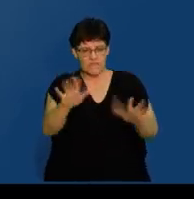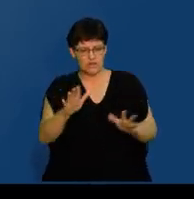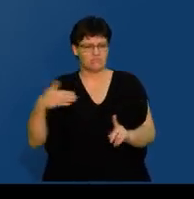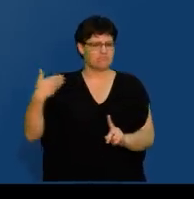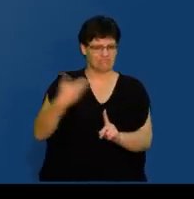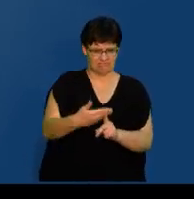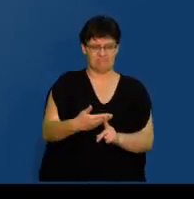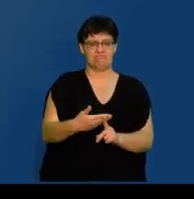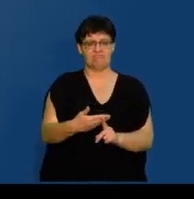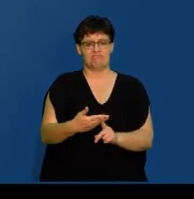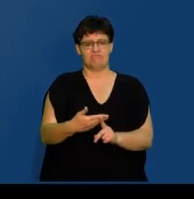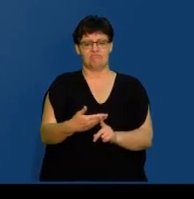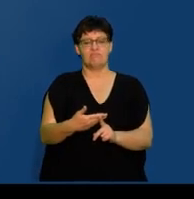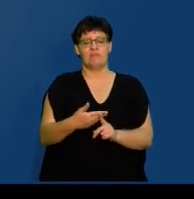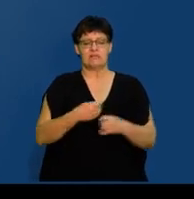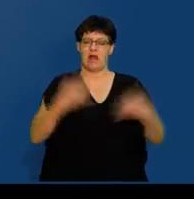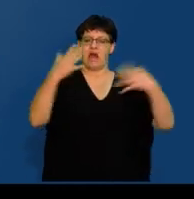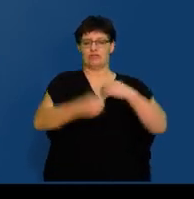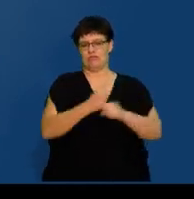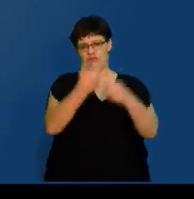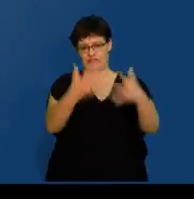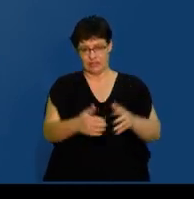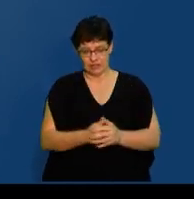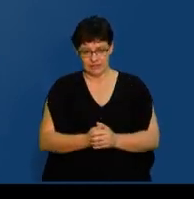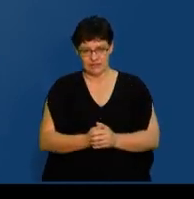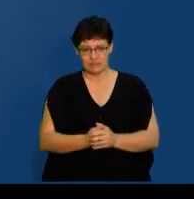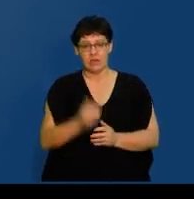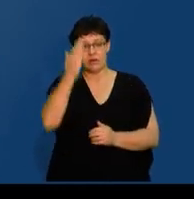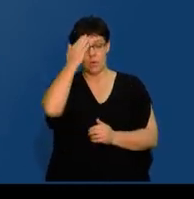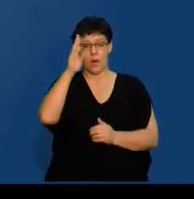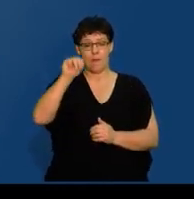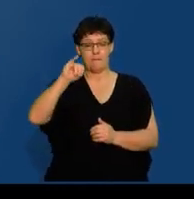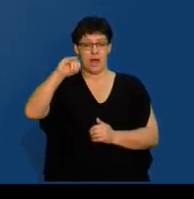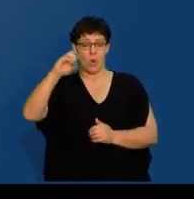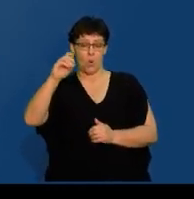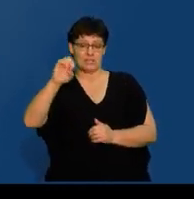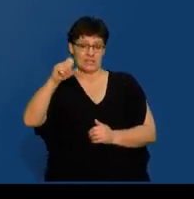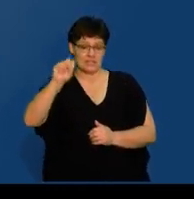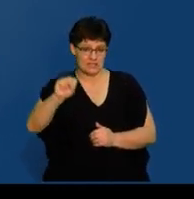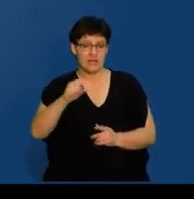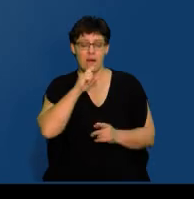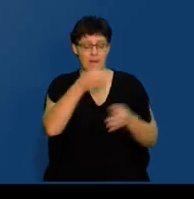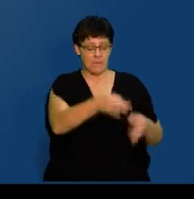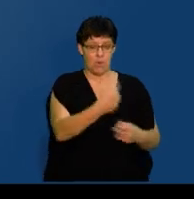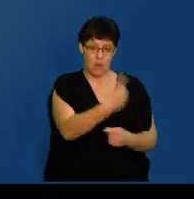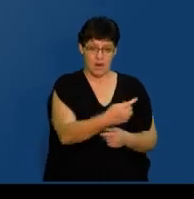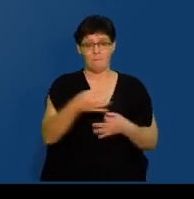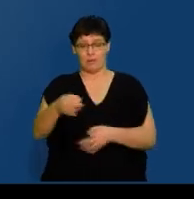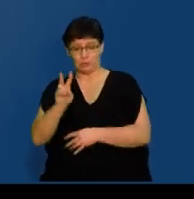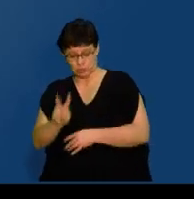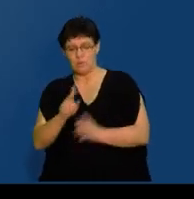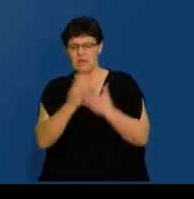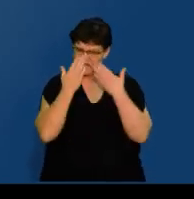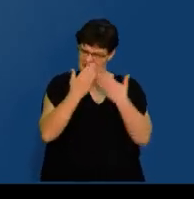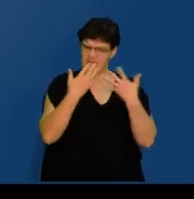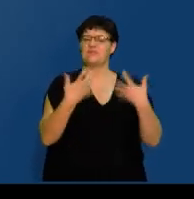in during the beginning of the year. We know that meiosis is a section that is in paper 1 and paper 2, so you've done a lot of studying on